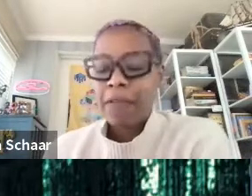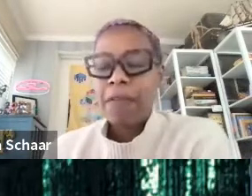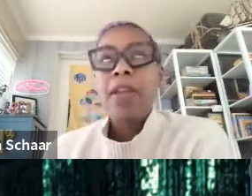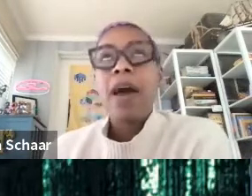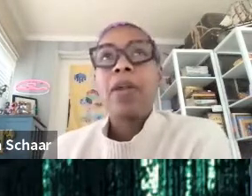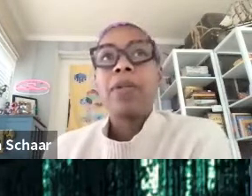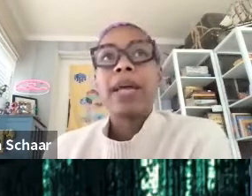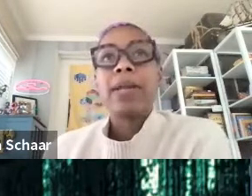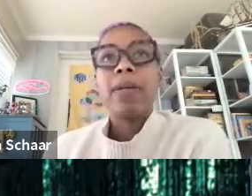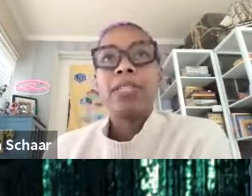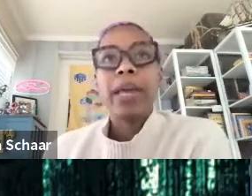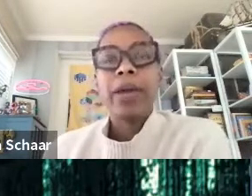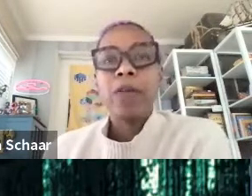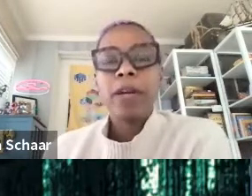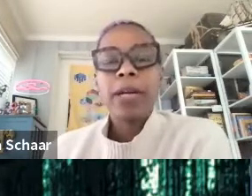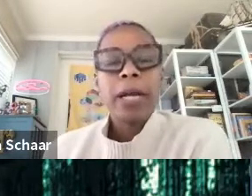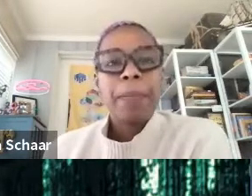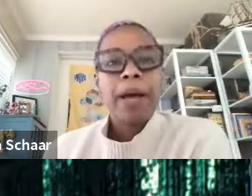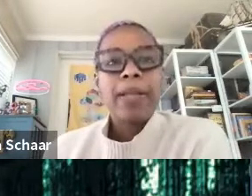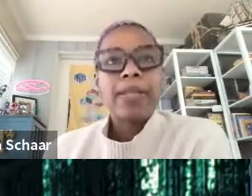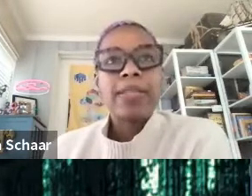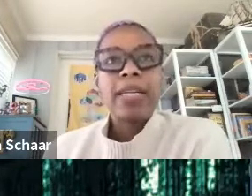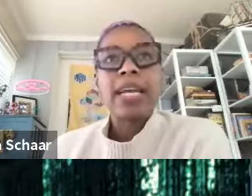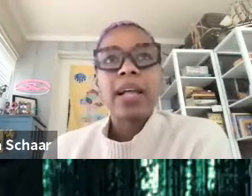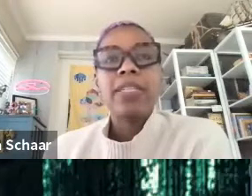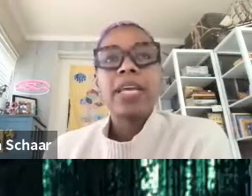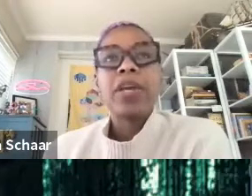idea of not only technology taking over, but